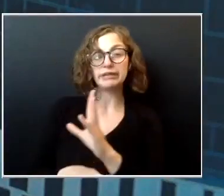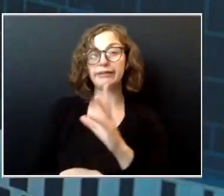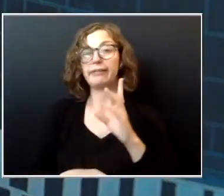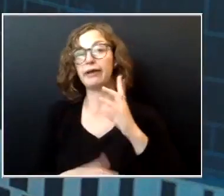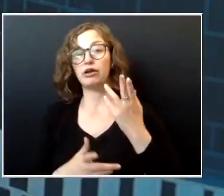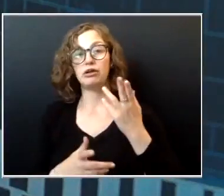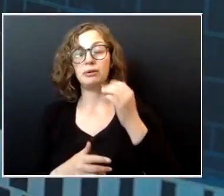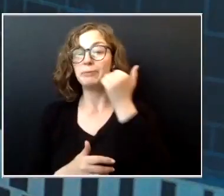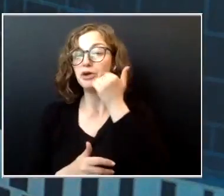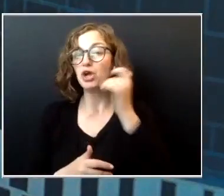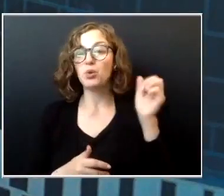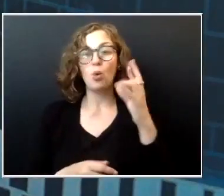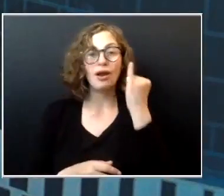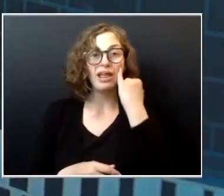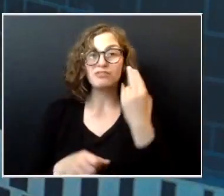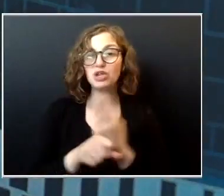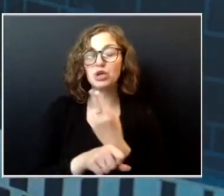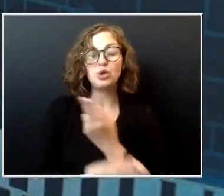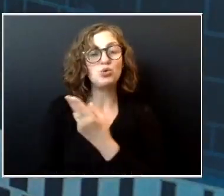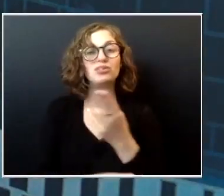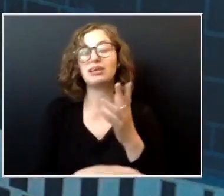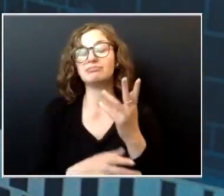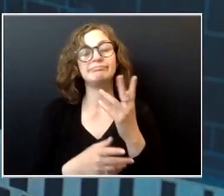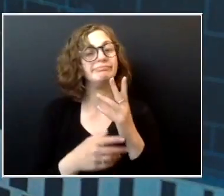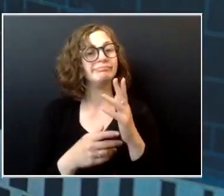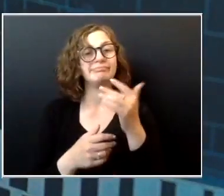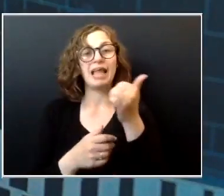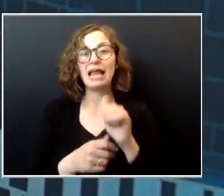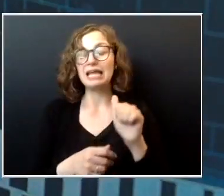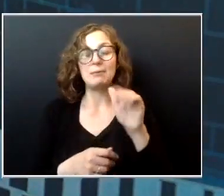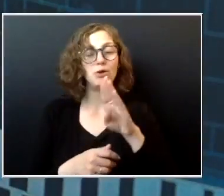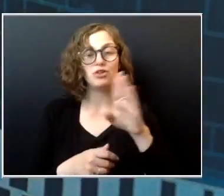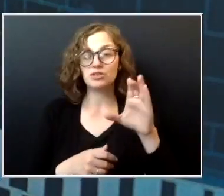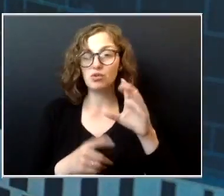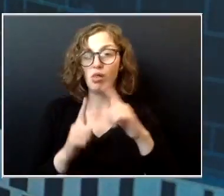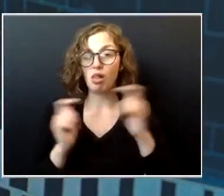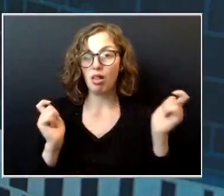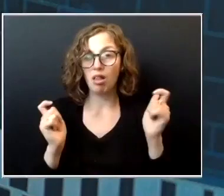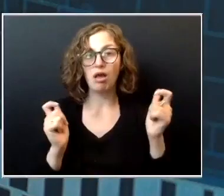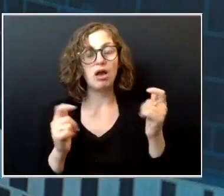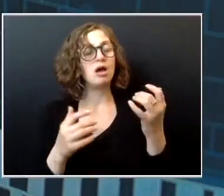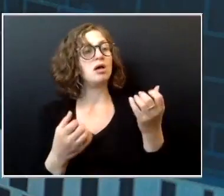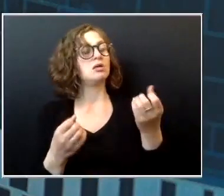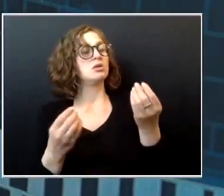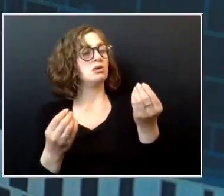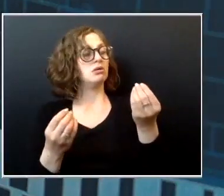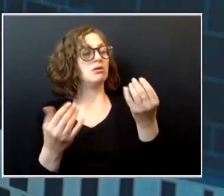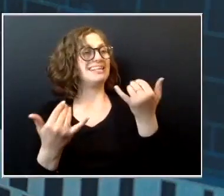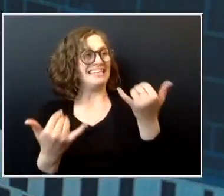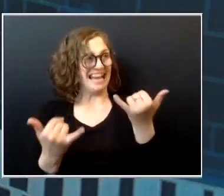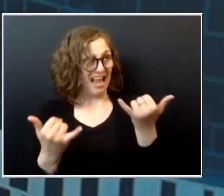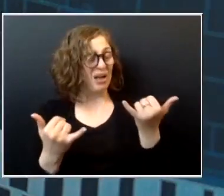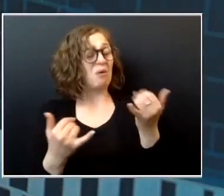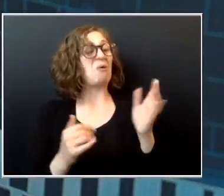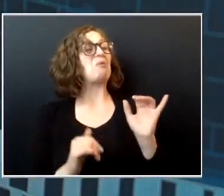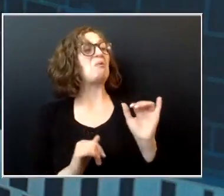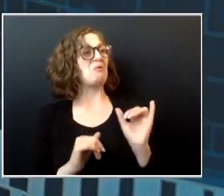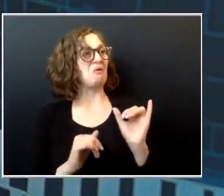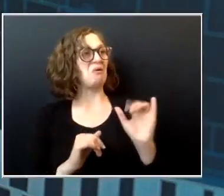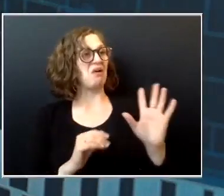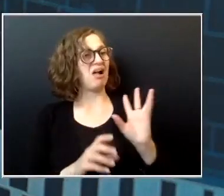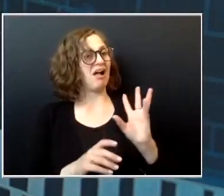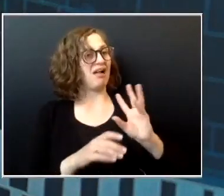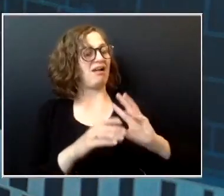and physical activity, because from a research standpoint, it's very hard to control or measure all of the